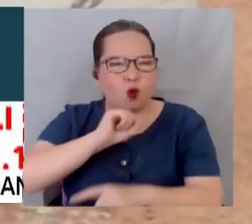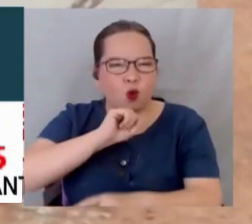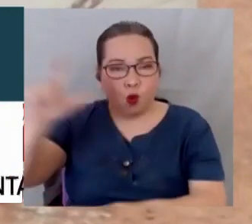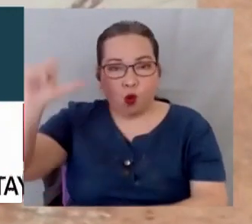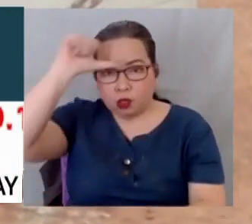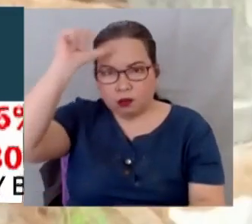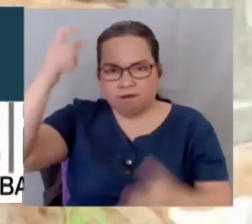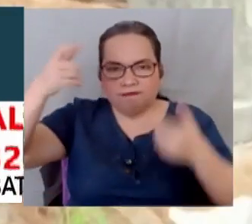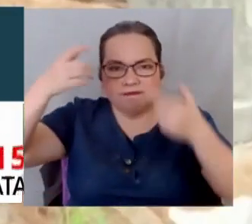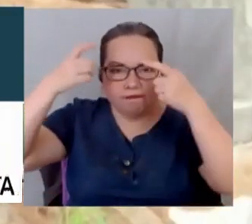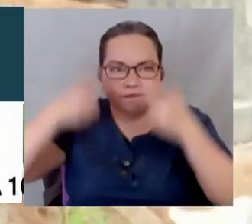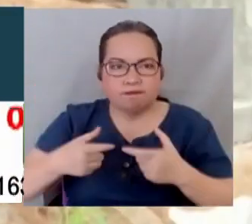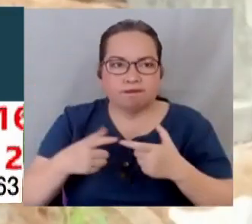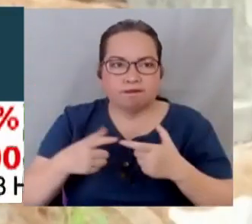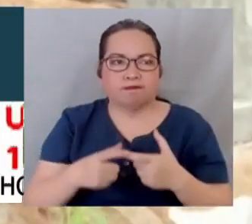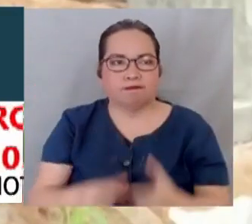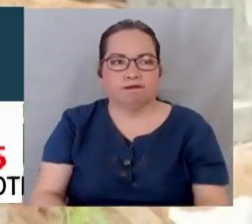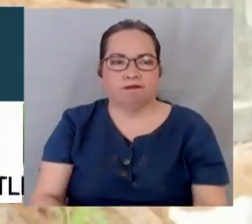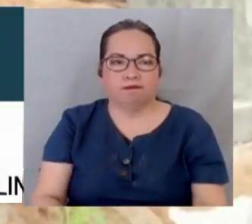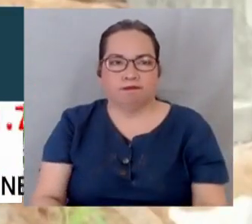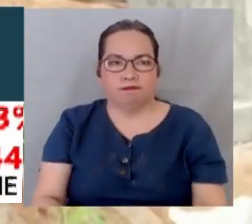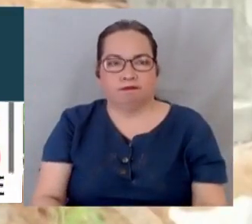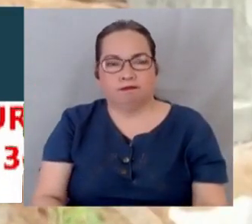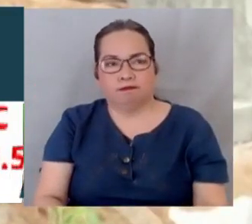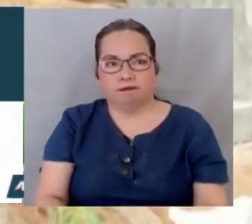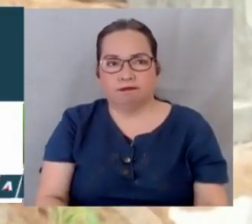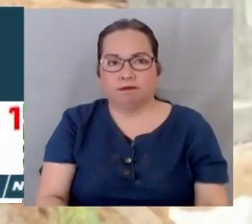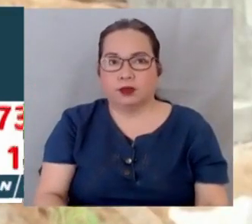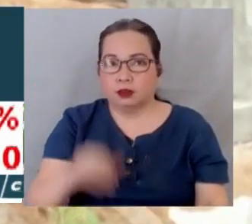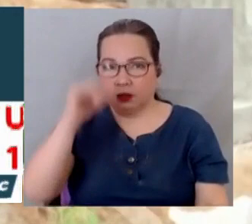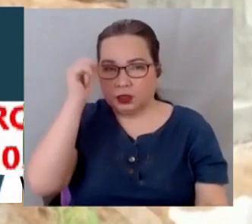mounting calls for one. India reported